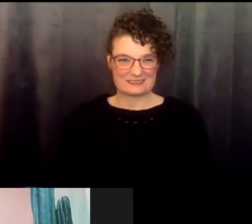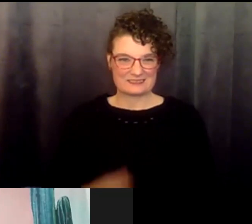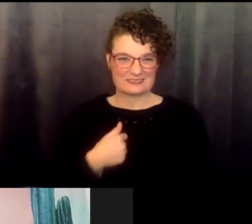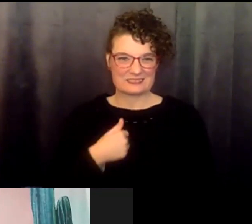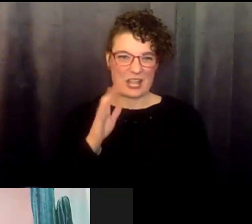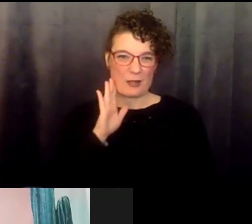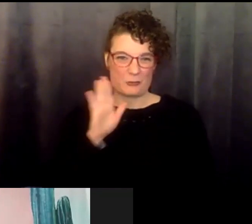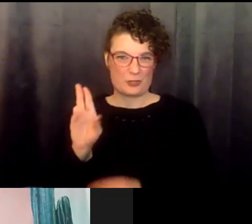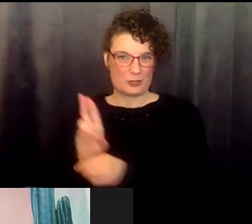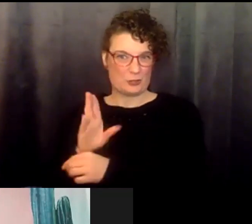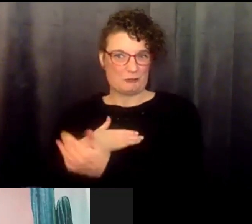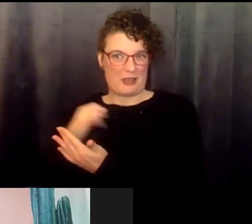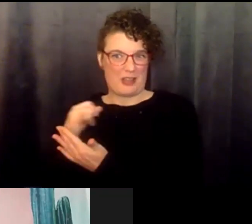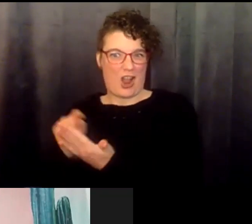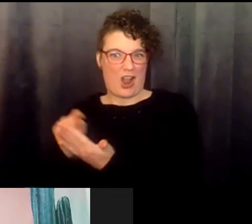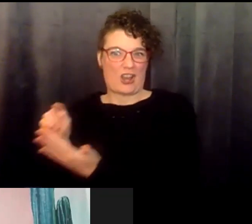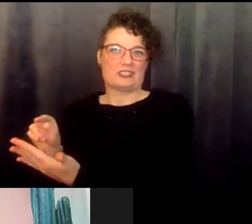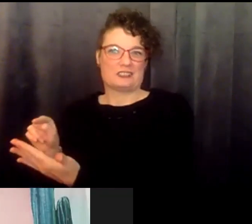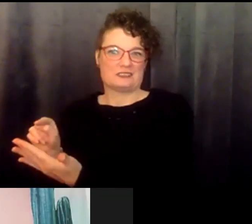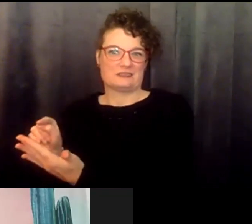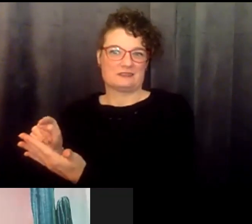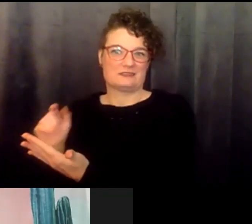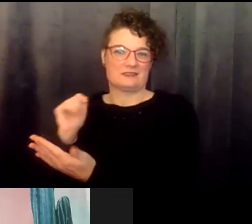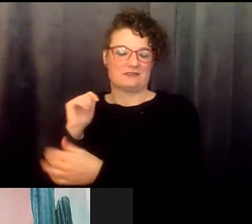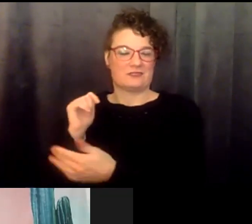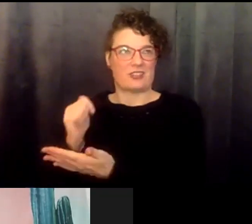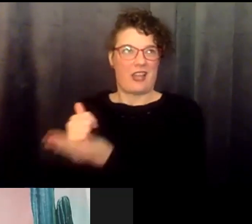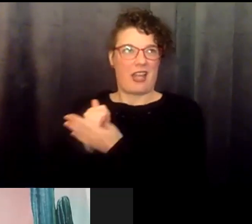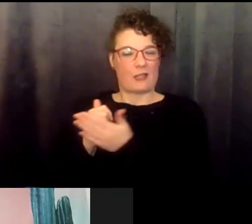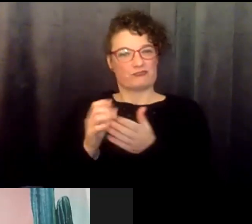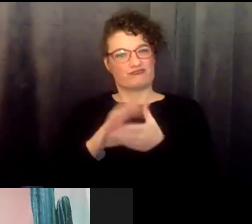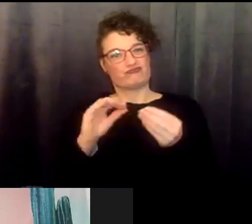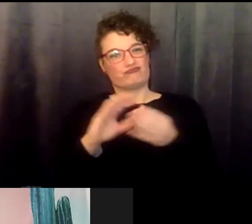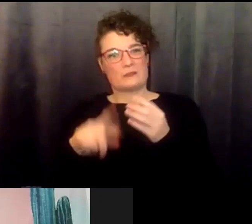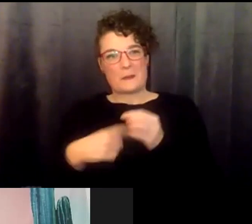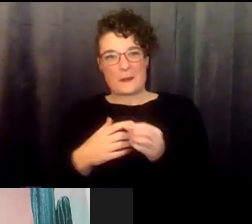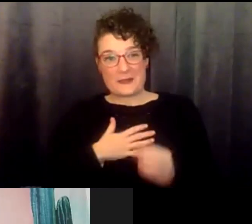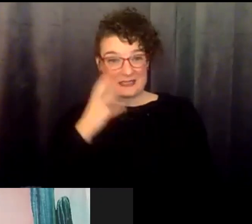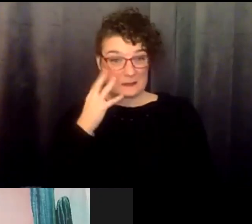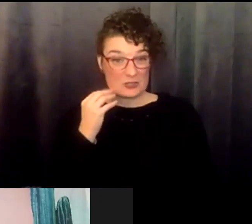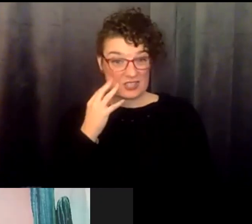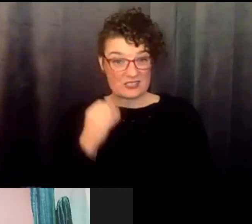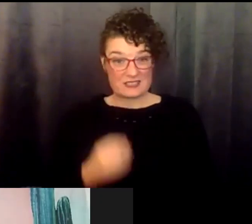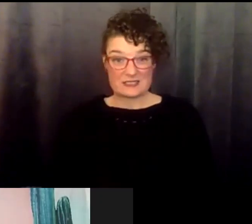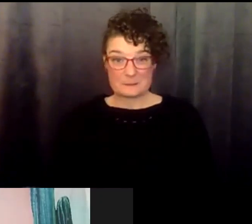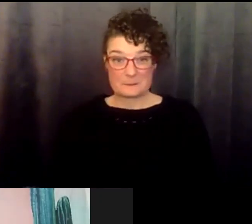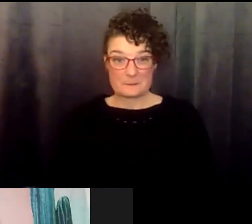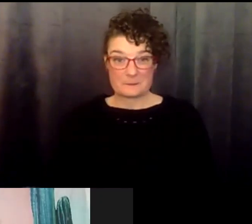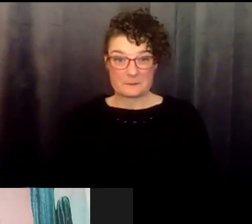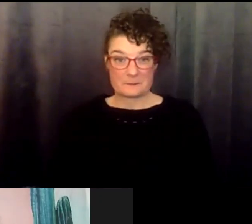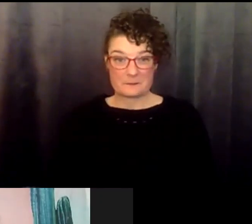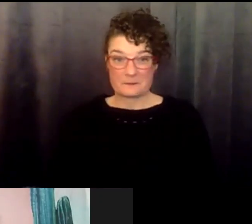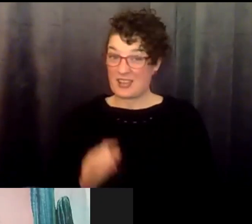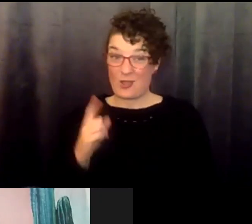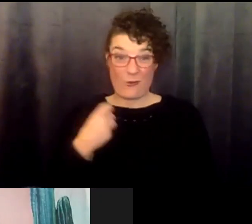prints to kind of frame my experience. I only made two.